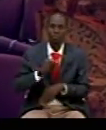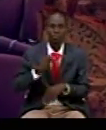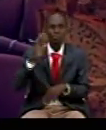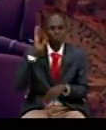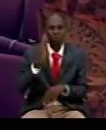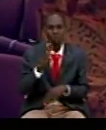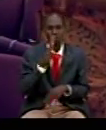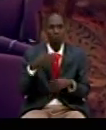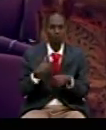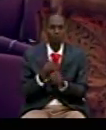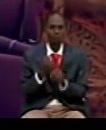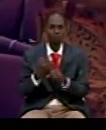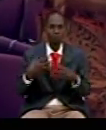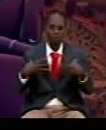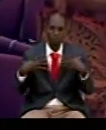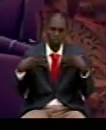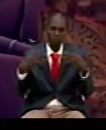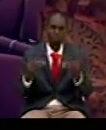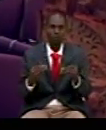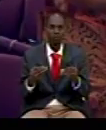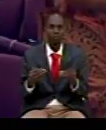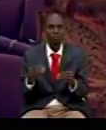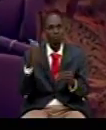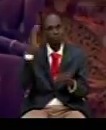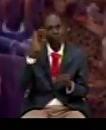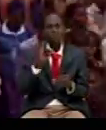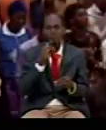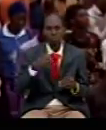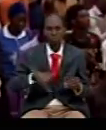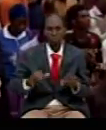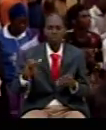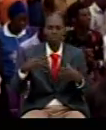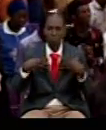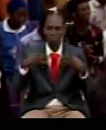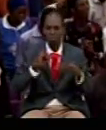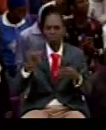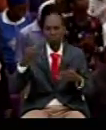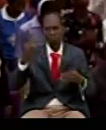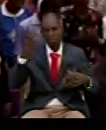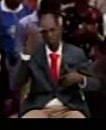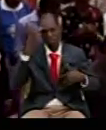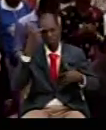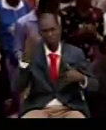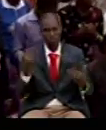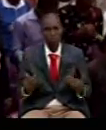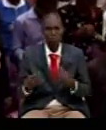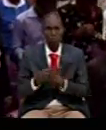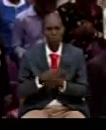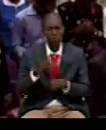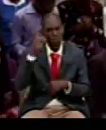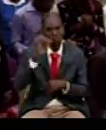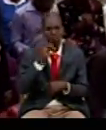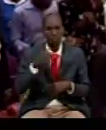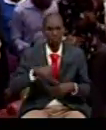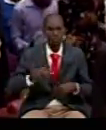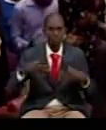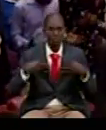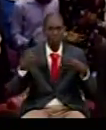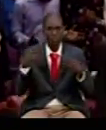shall be made whole. He's still healing the sick today. He's still delivering the oppressed